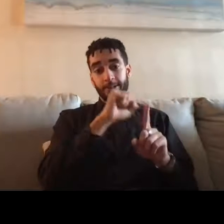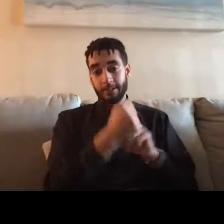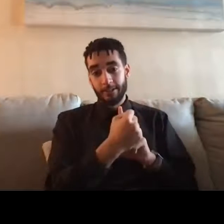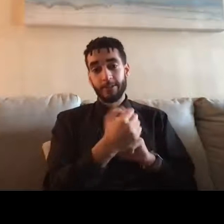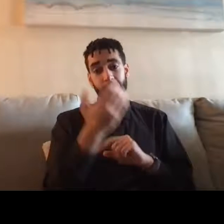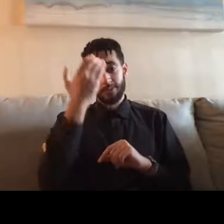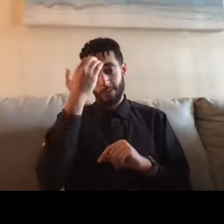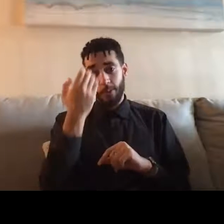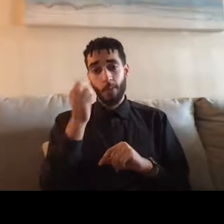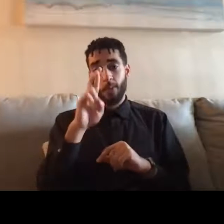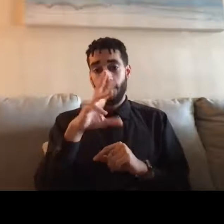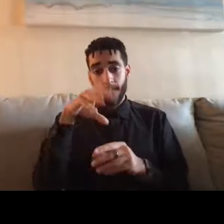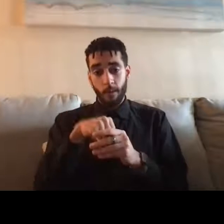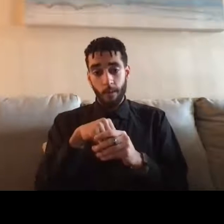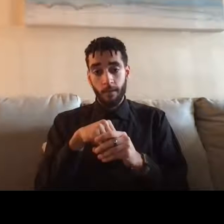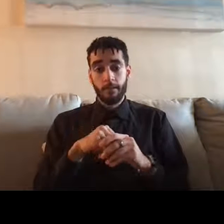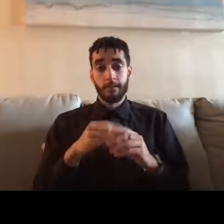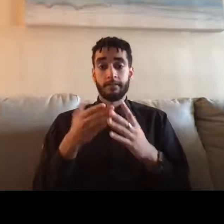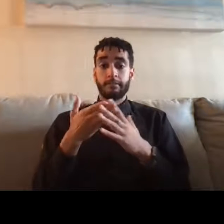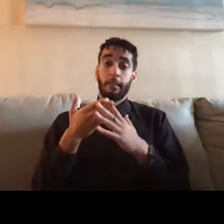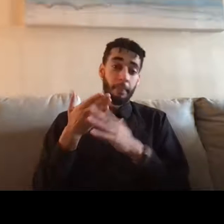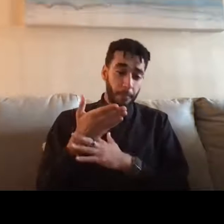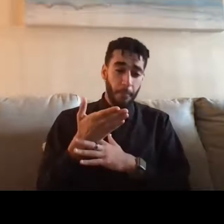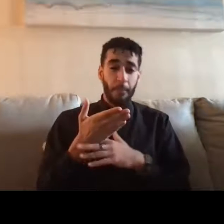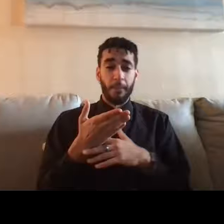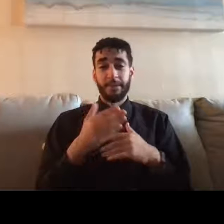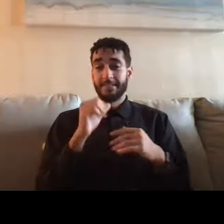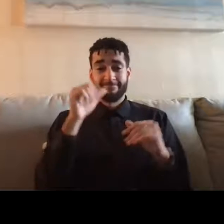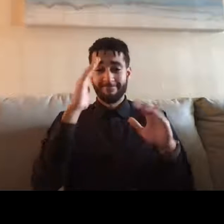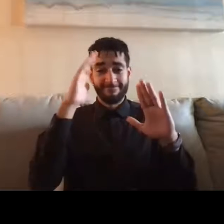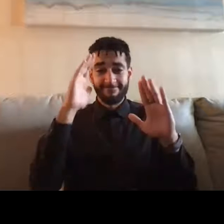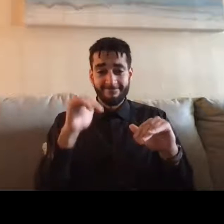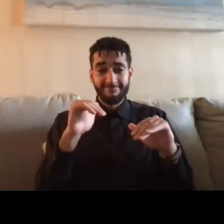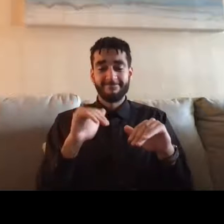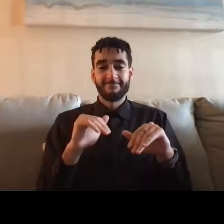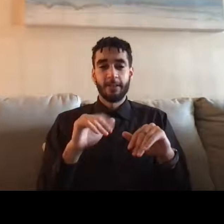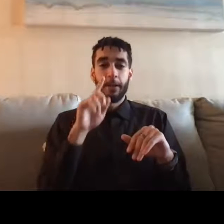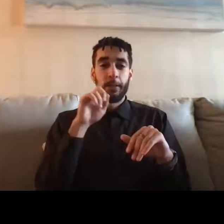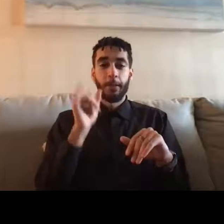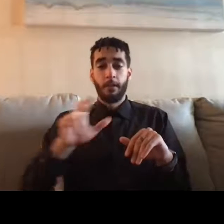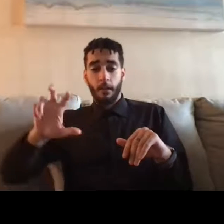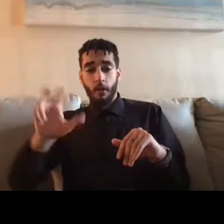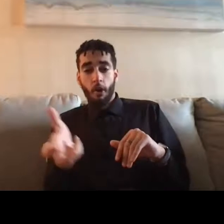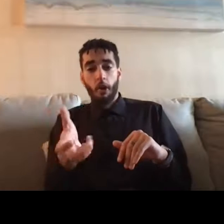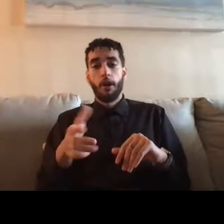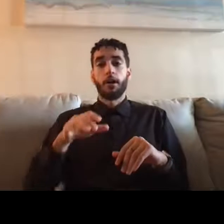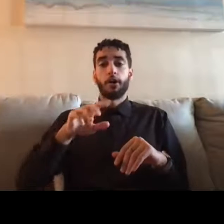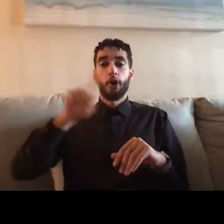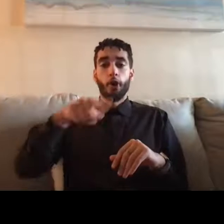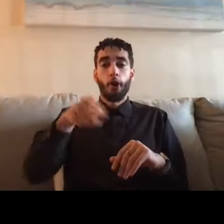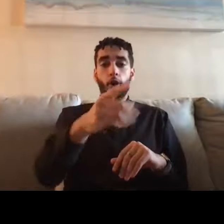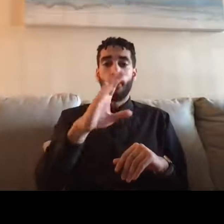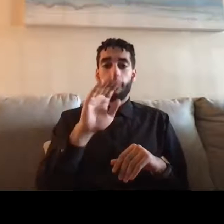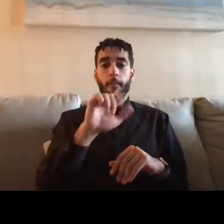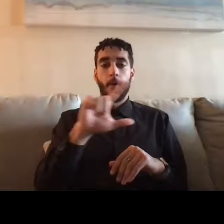in. You get thrown a sort of unexpected curveball, and then you have to address it for a